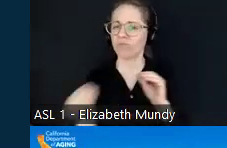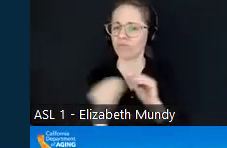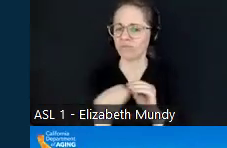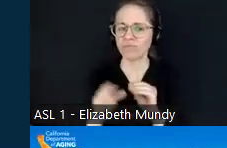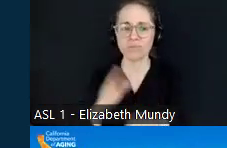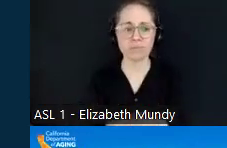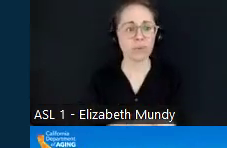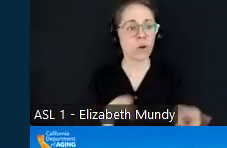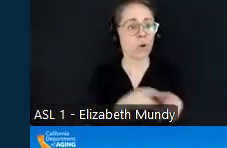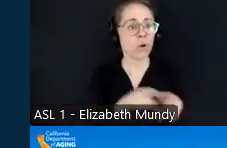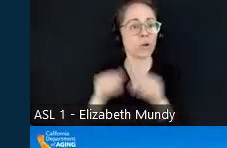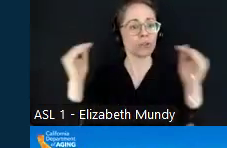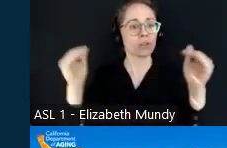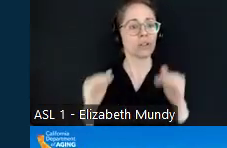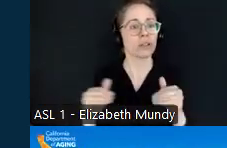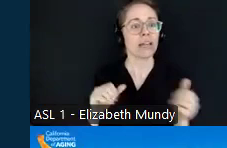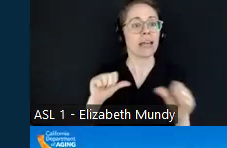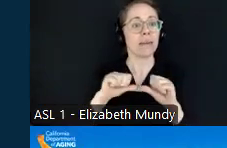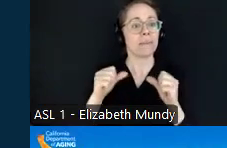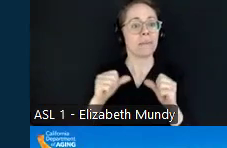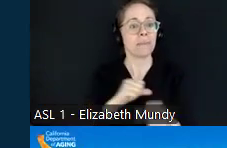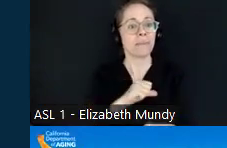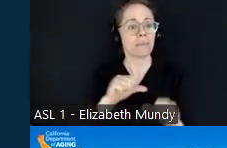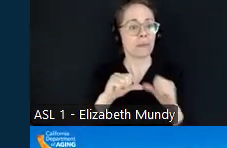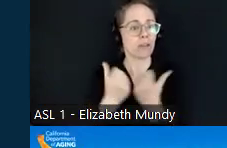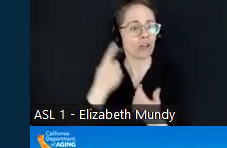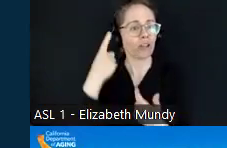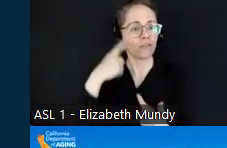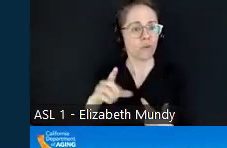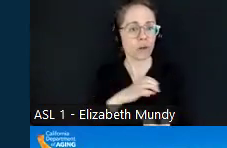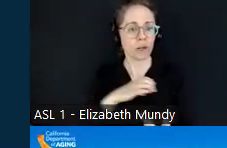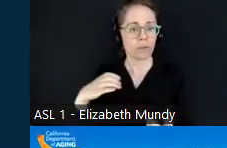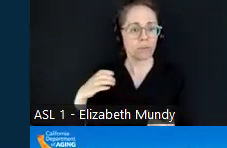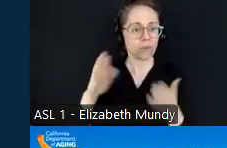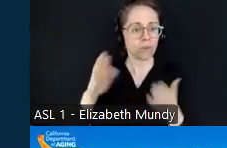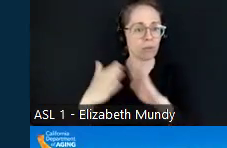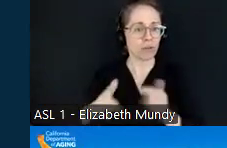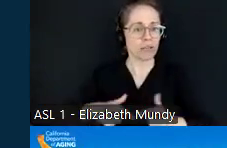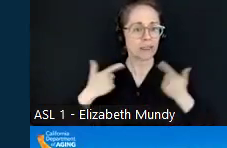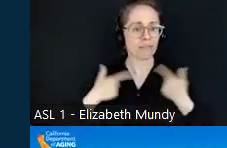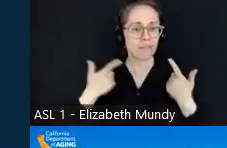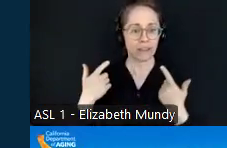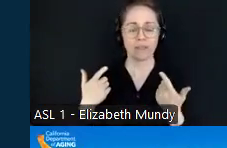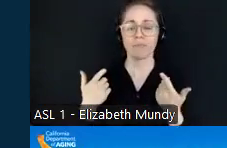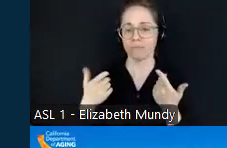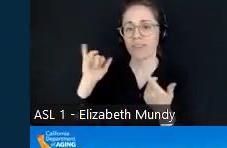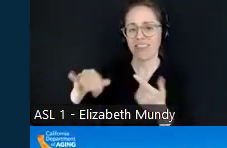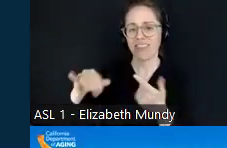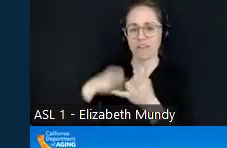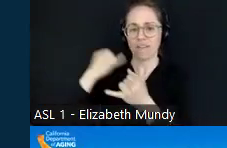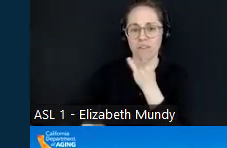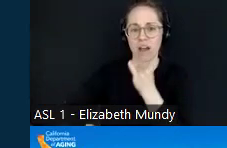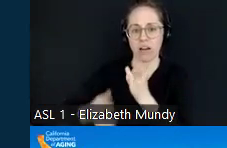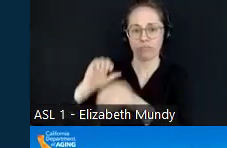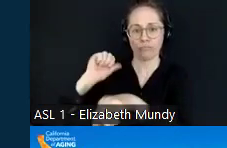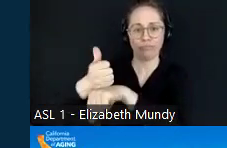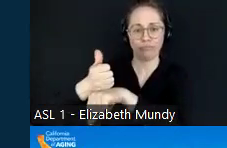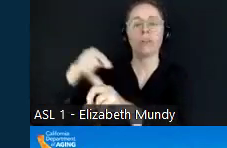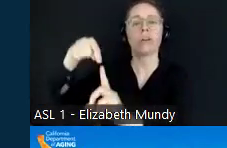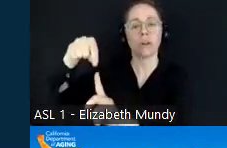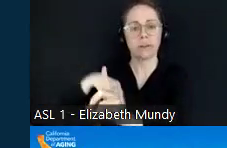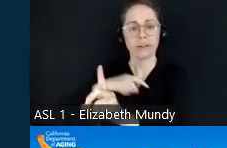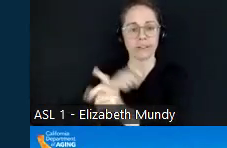for Community Living's final rule put out in February of just this year. So we need to make some